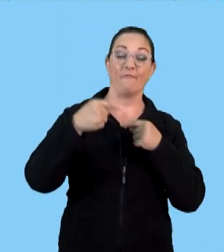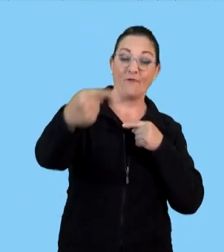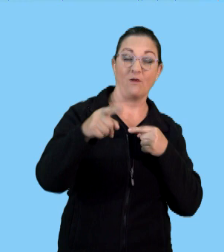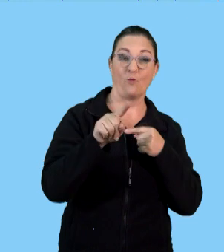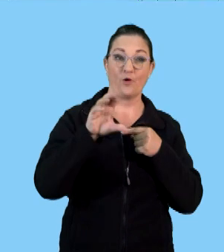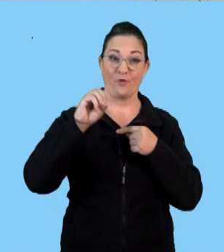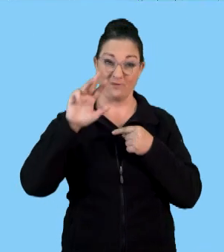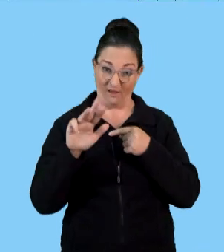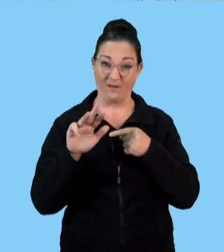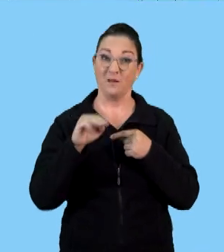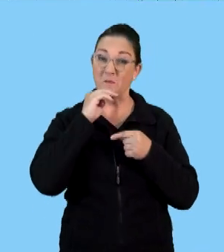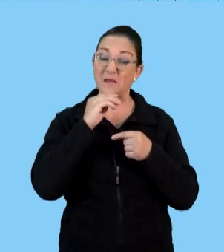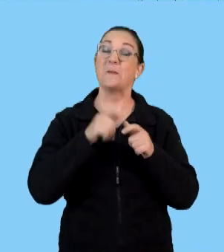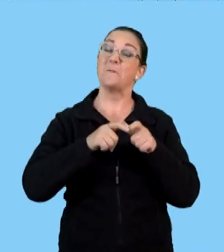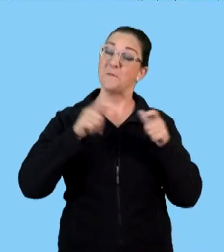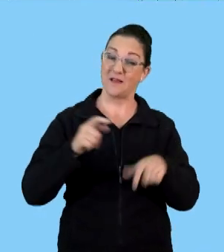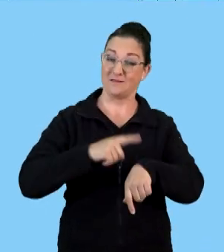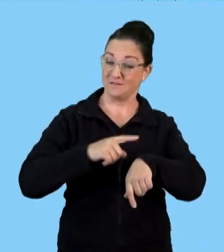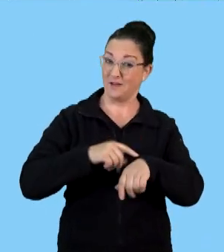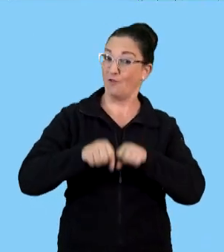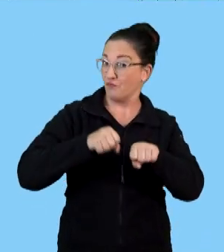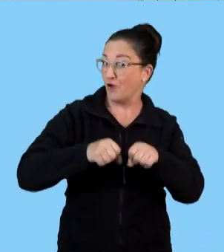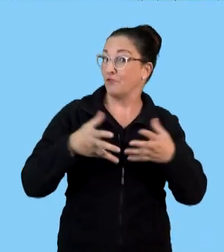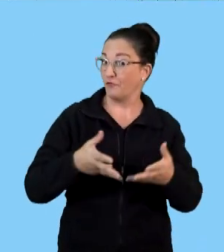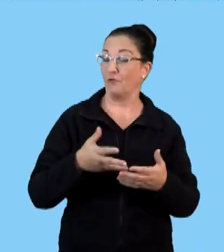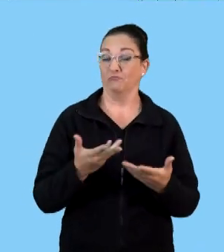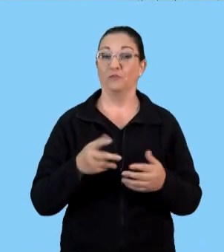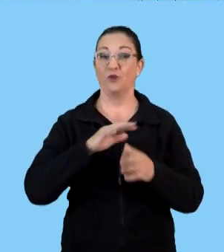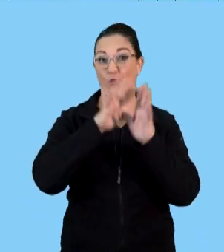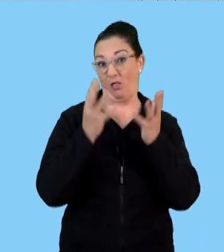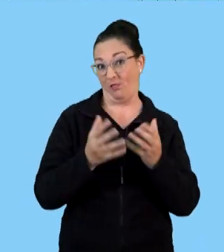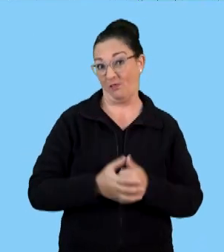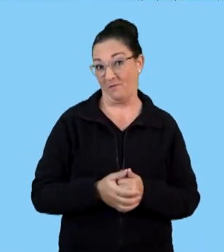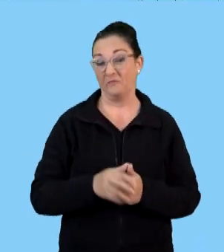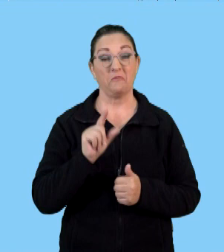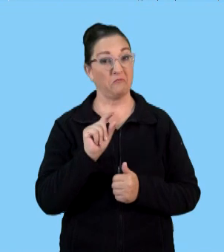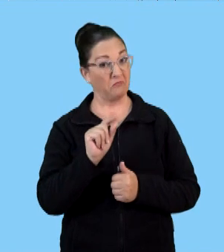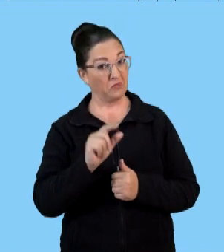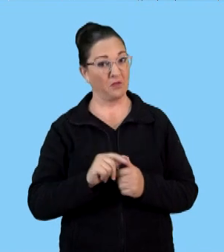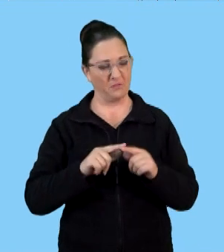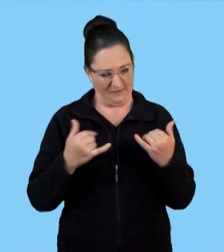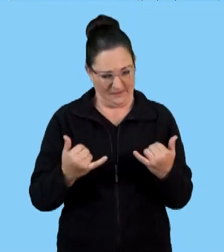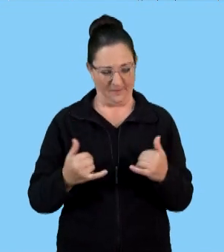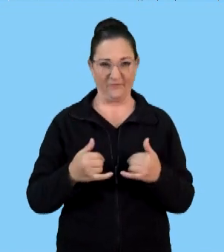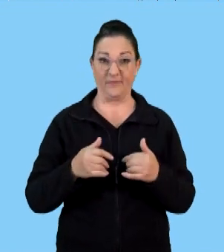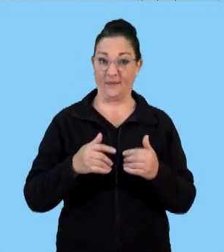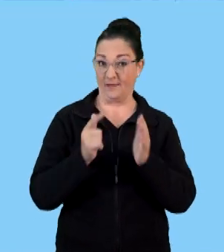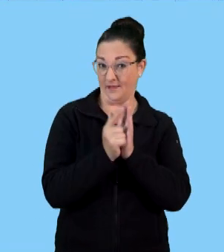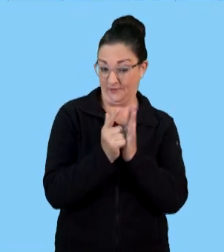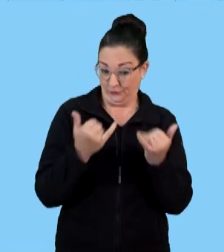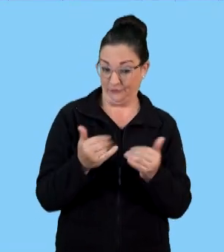quite interesting. Now, what are our lesson objectives? Okay, so by the end of this lesson, you should be able